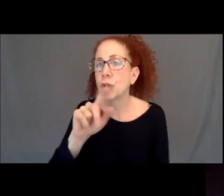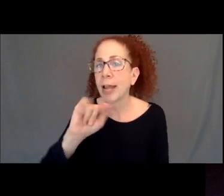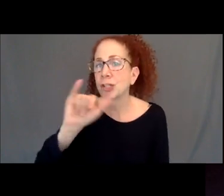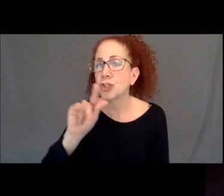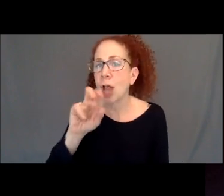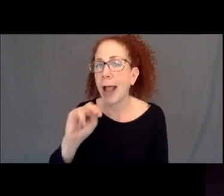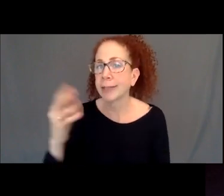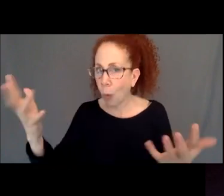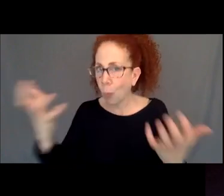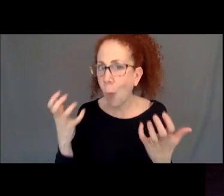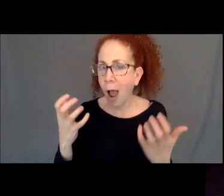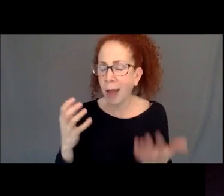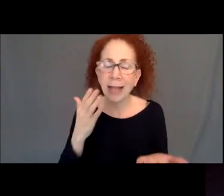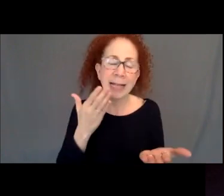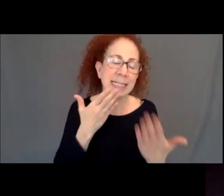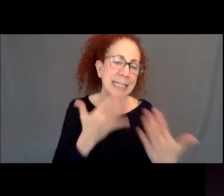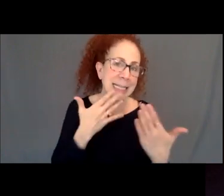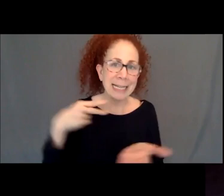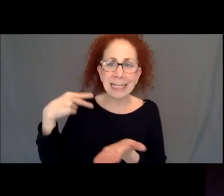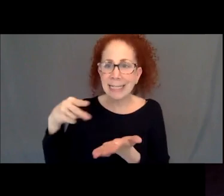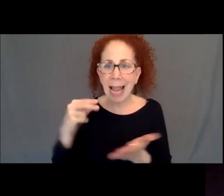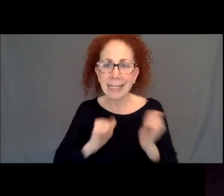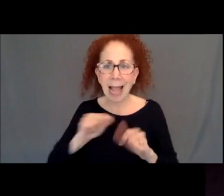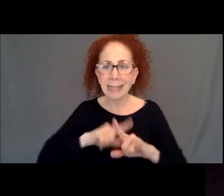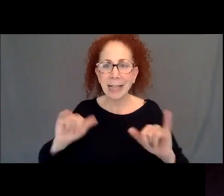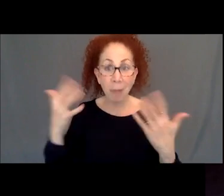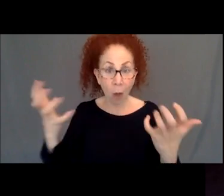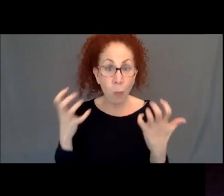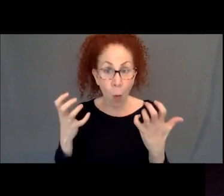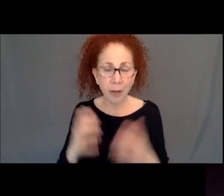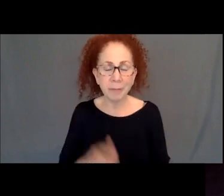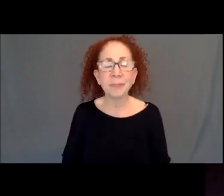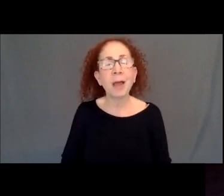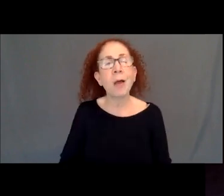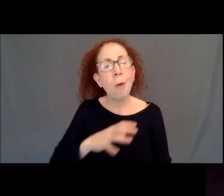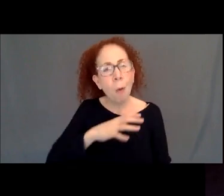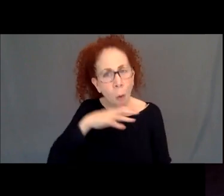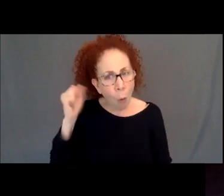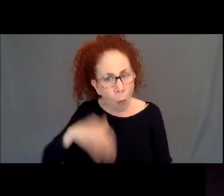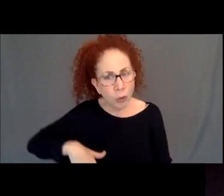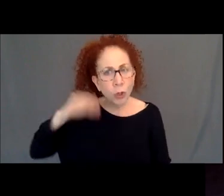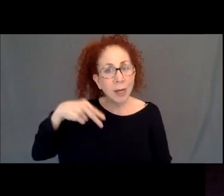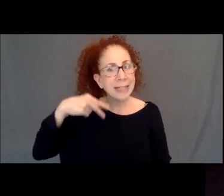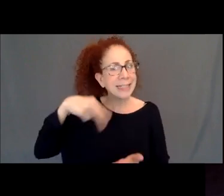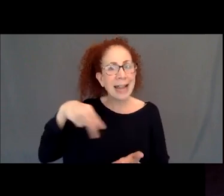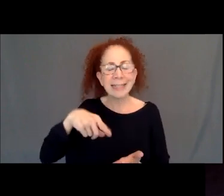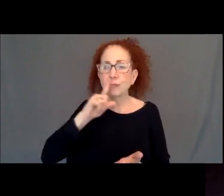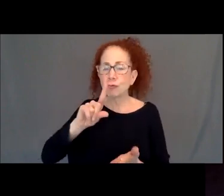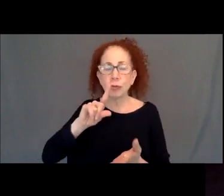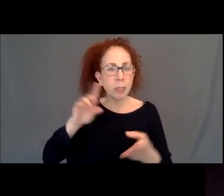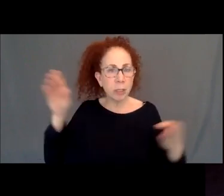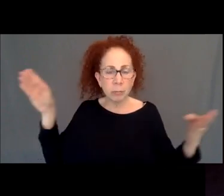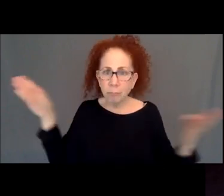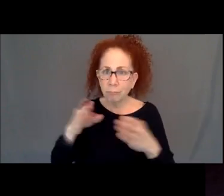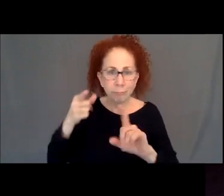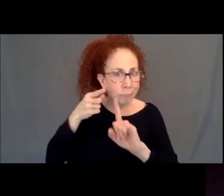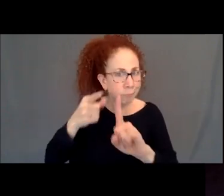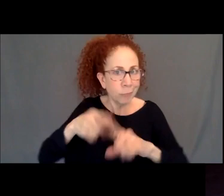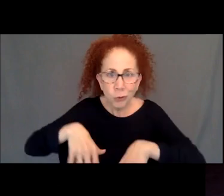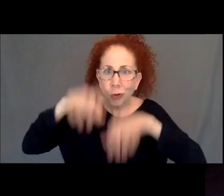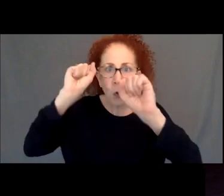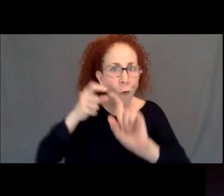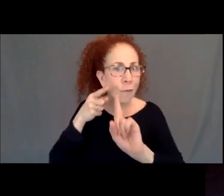So I wanted to sing and dance and act and all of that. And as I got older, dancing just took over. That